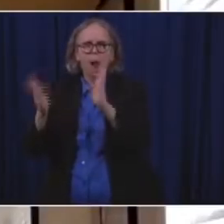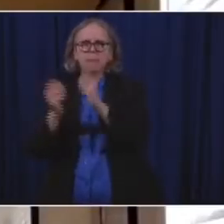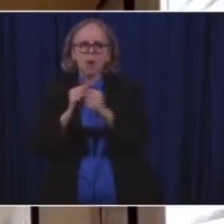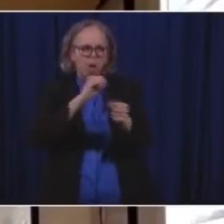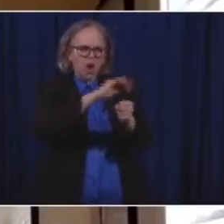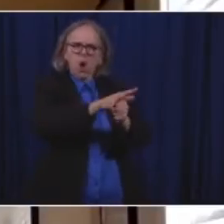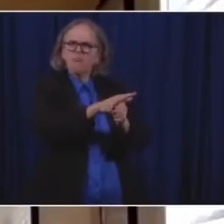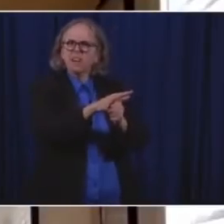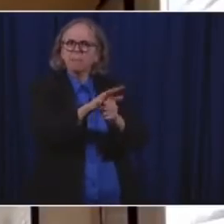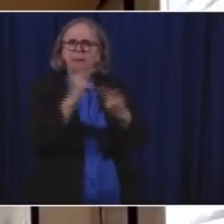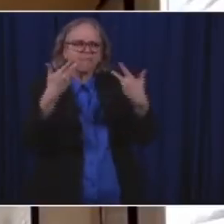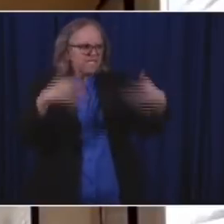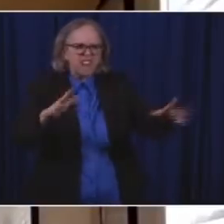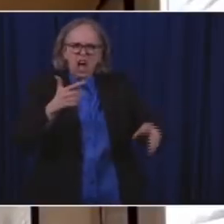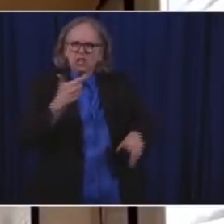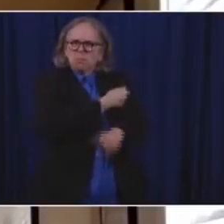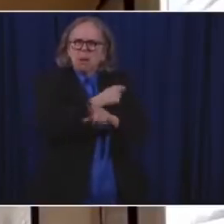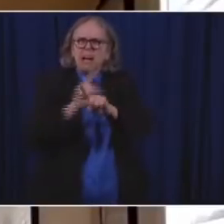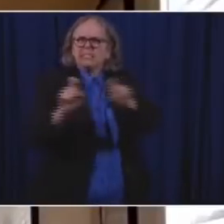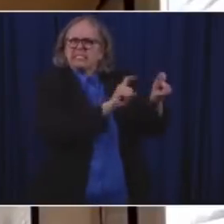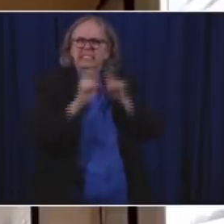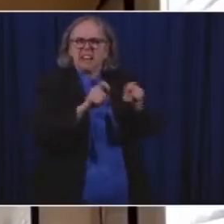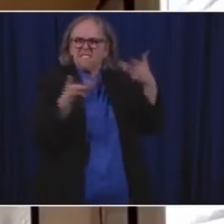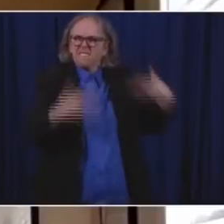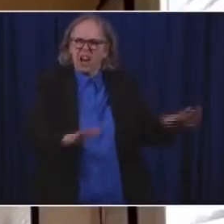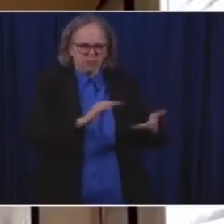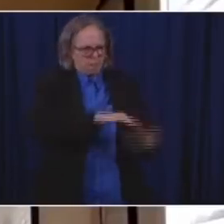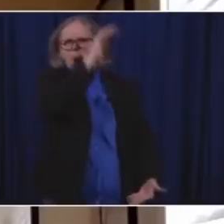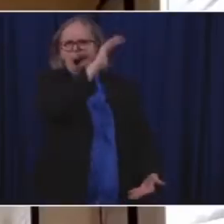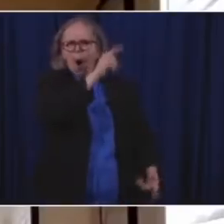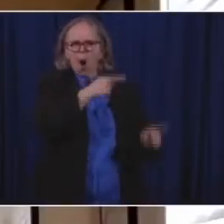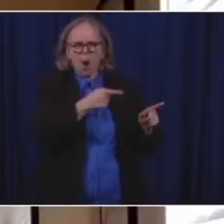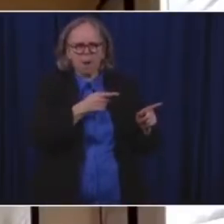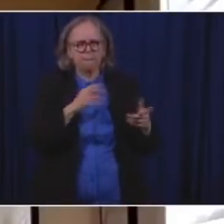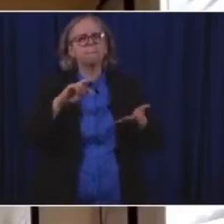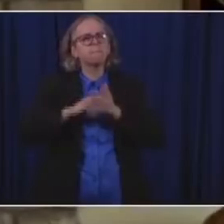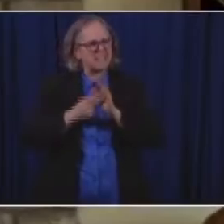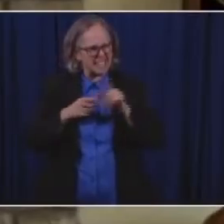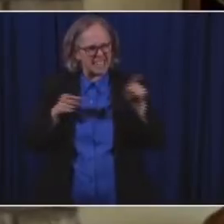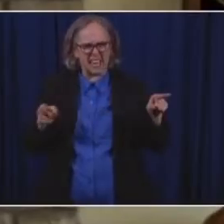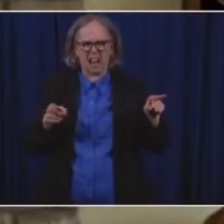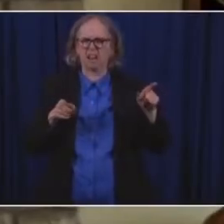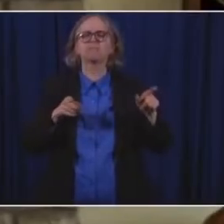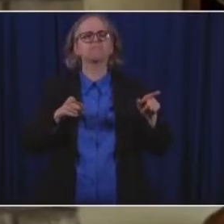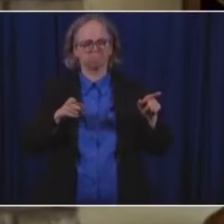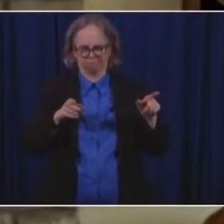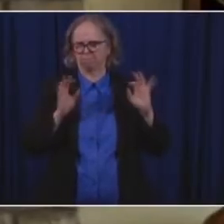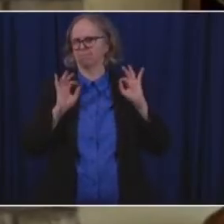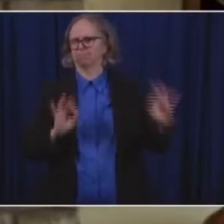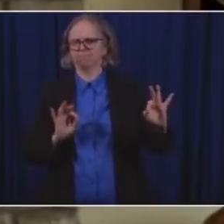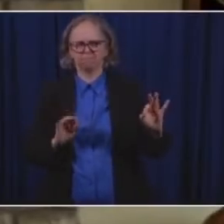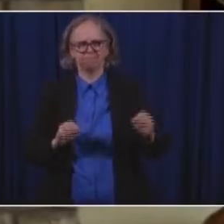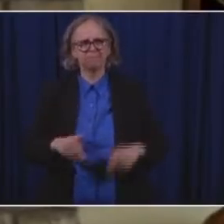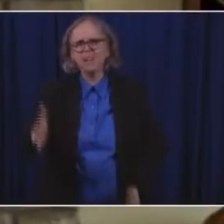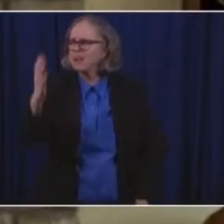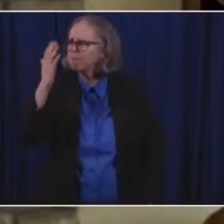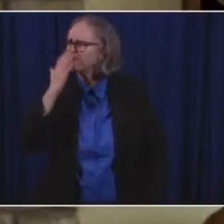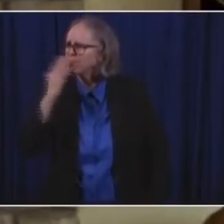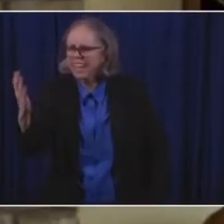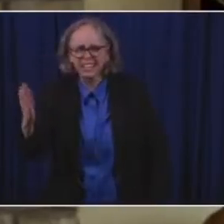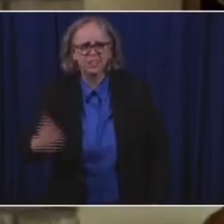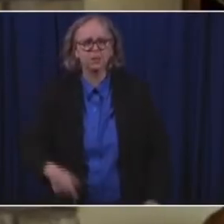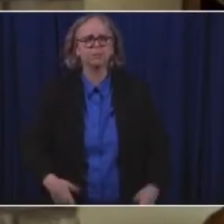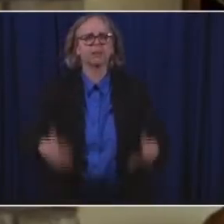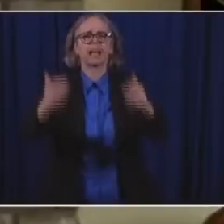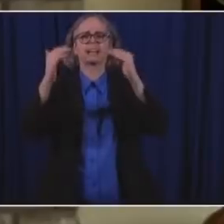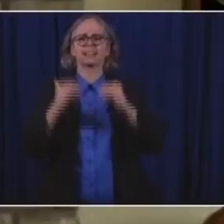in the trials for these vaccines. So it's a very substantial number. Thank you. Governor, next question